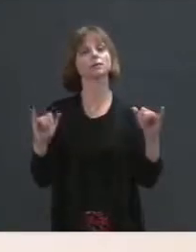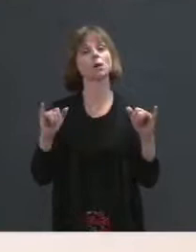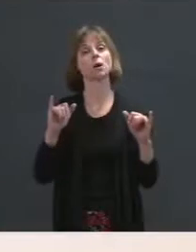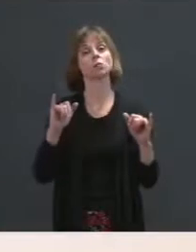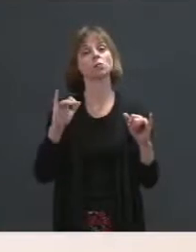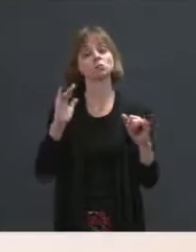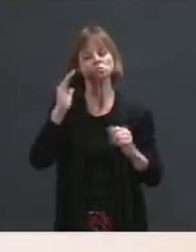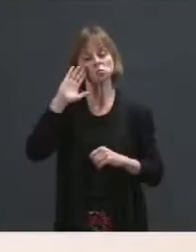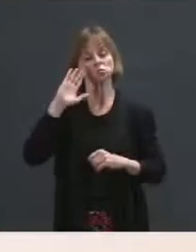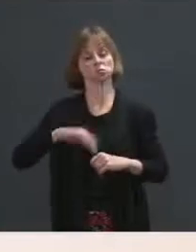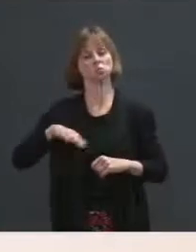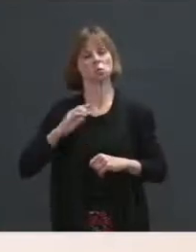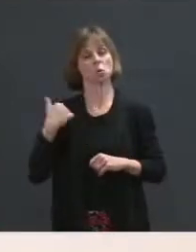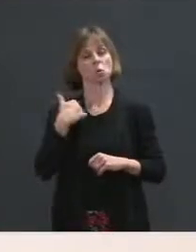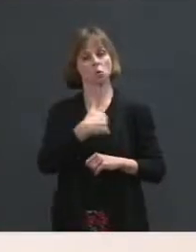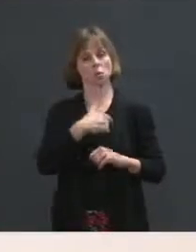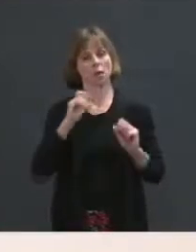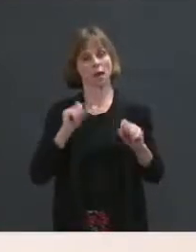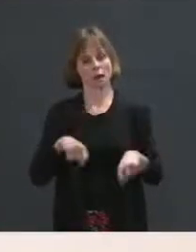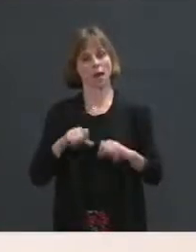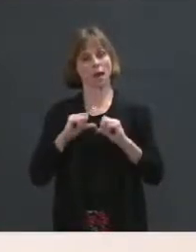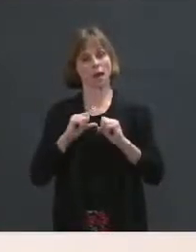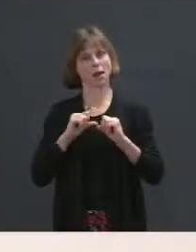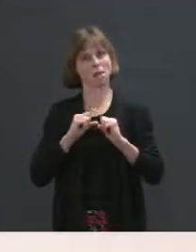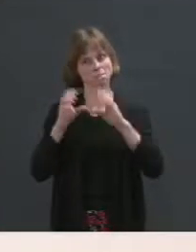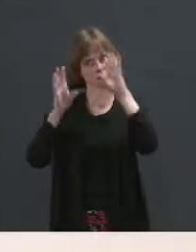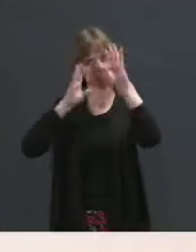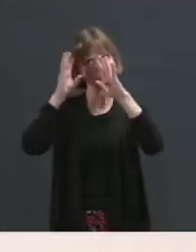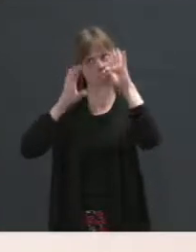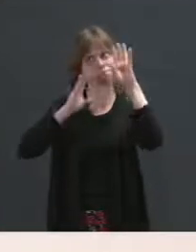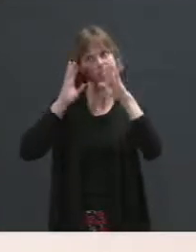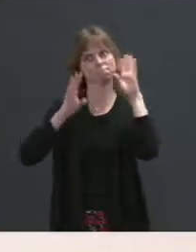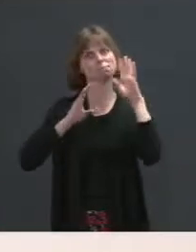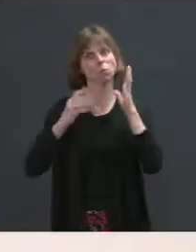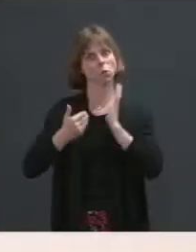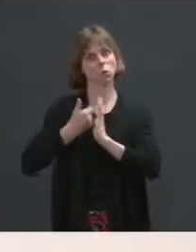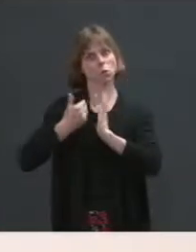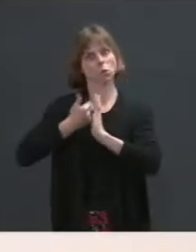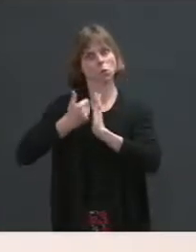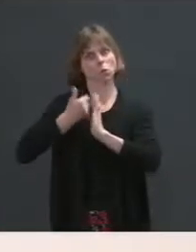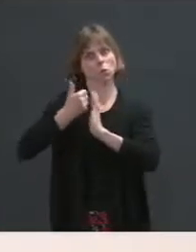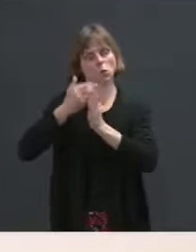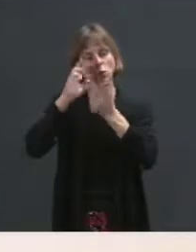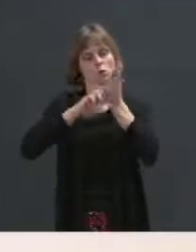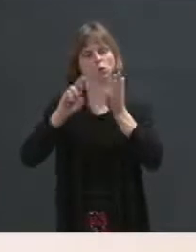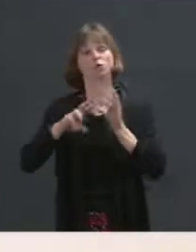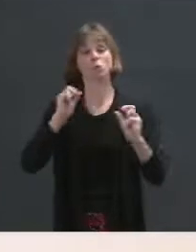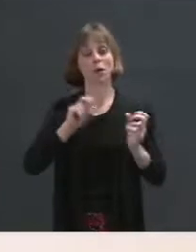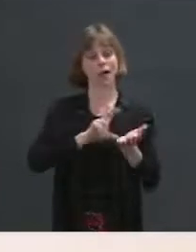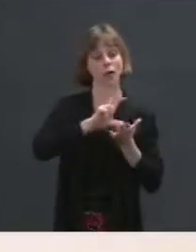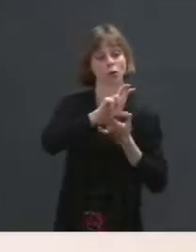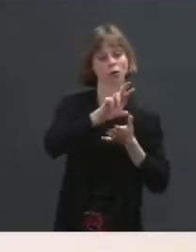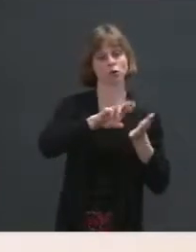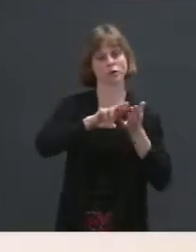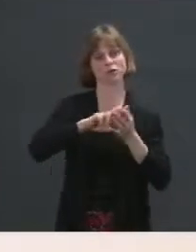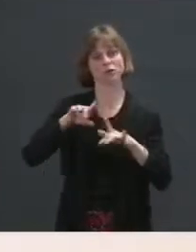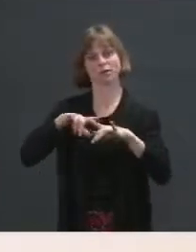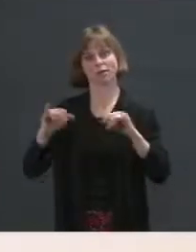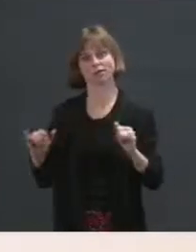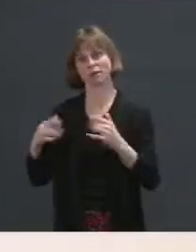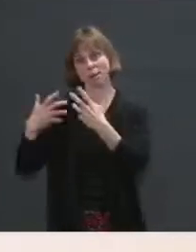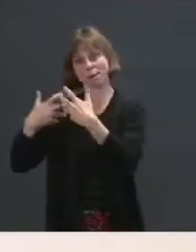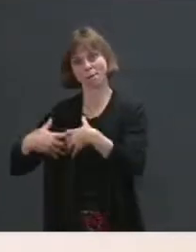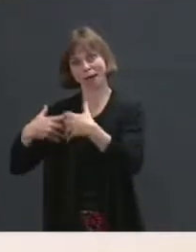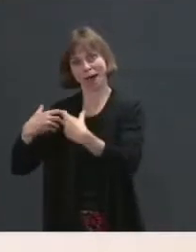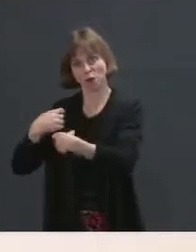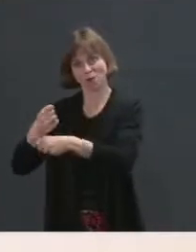to maintain our innovative edge in research requires us to invest in both research and manufacturing in communities